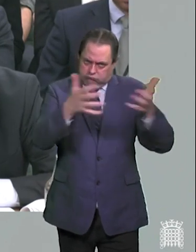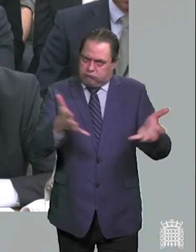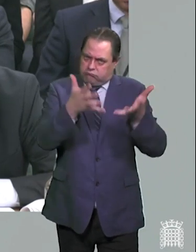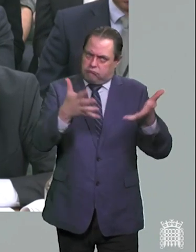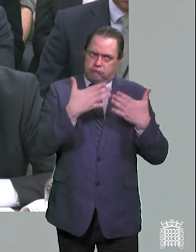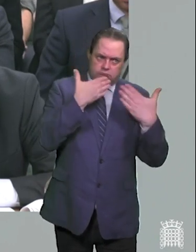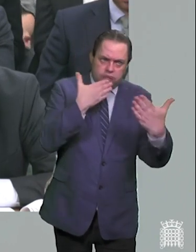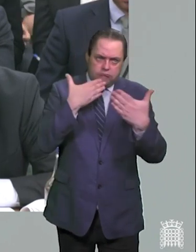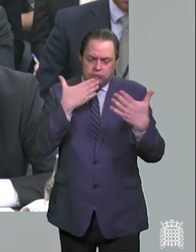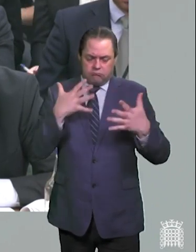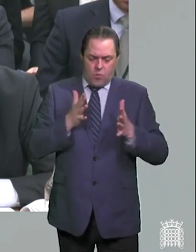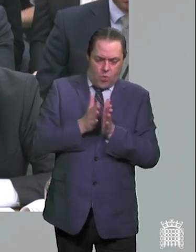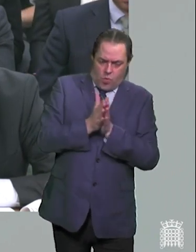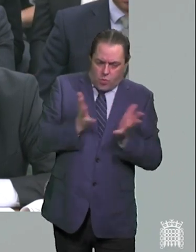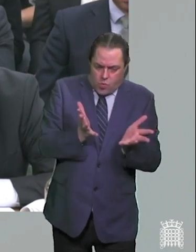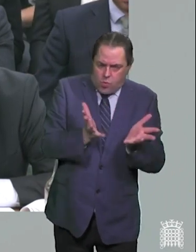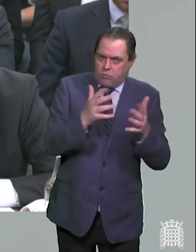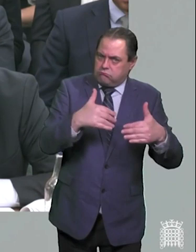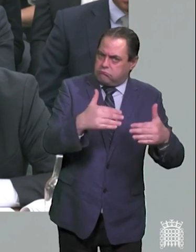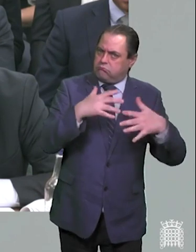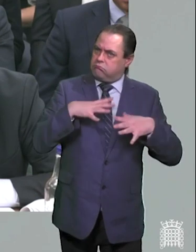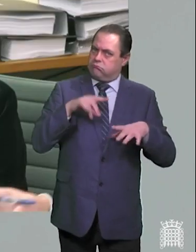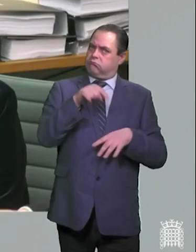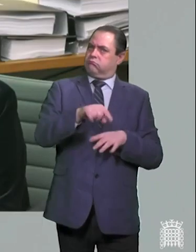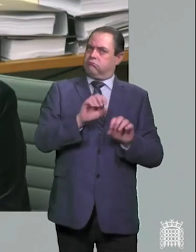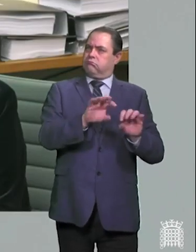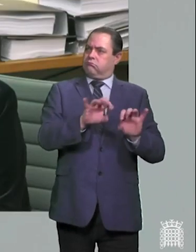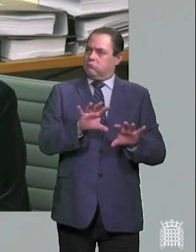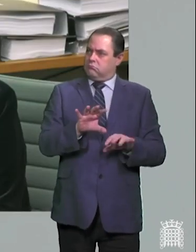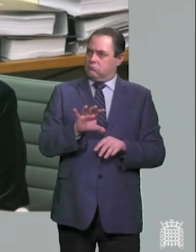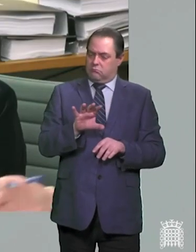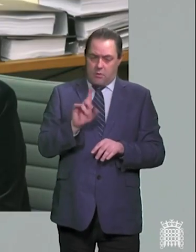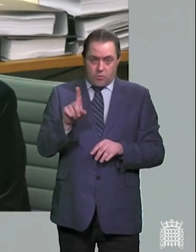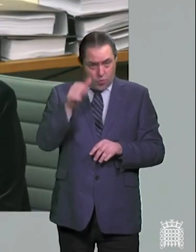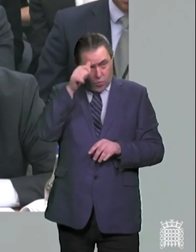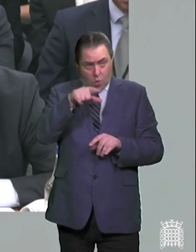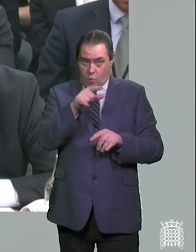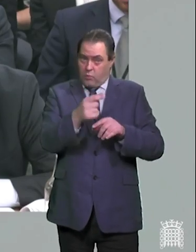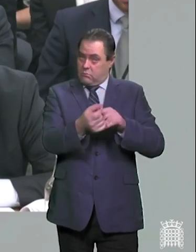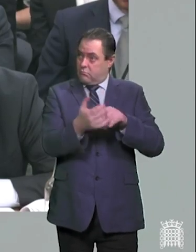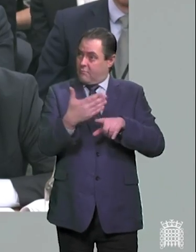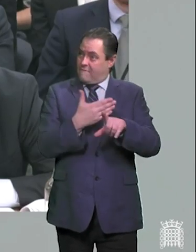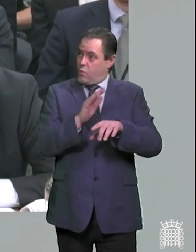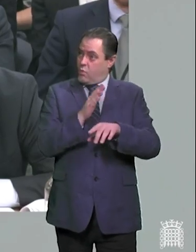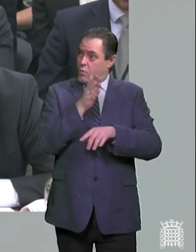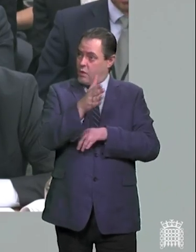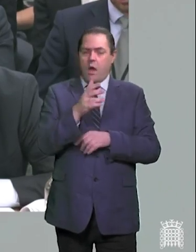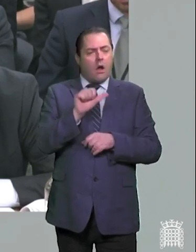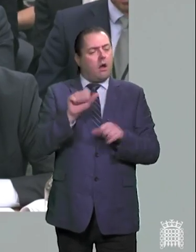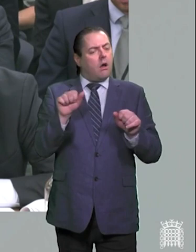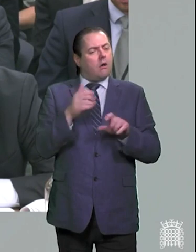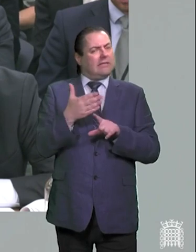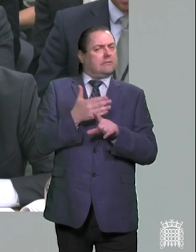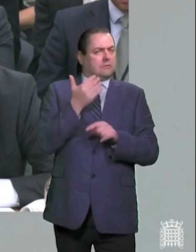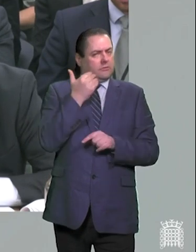feel thanked and motivated for their work, and that's what I did. So you were aware of the gathering before it took place? Briefly, yes, but